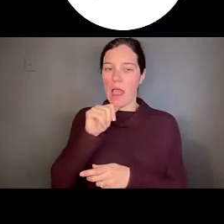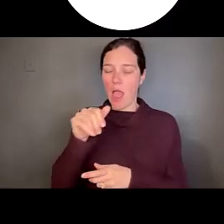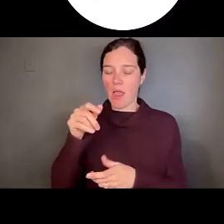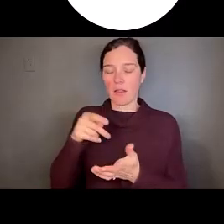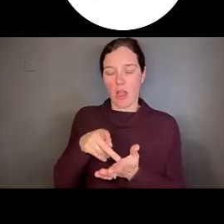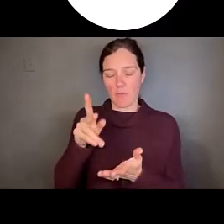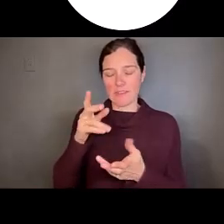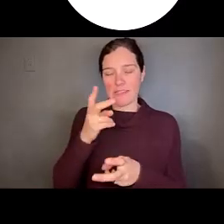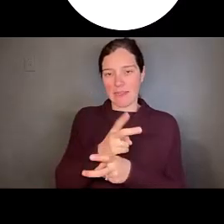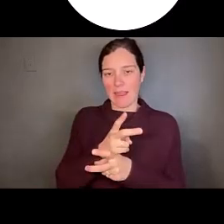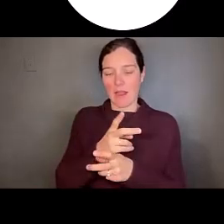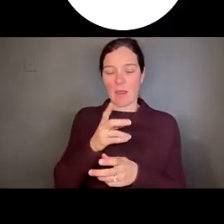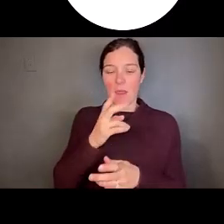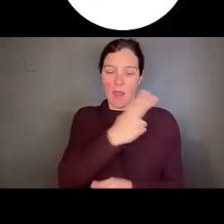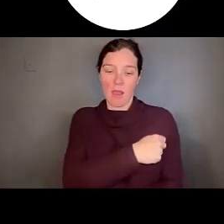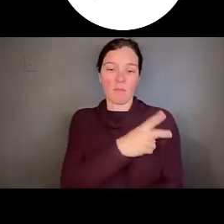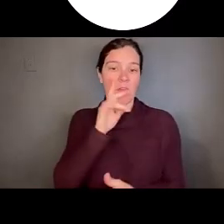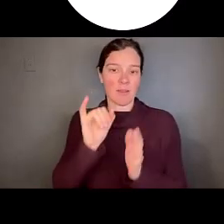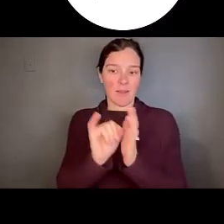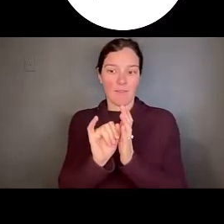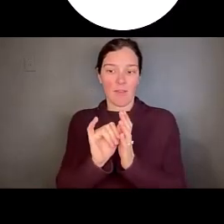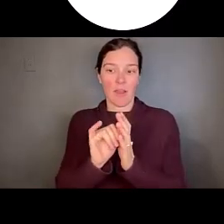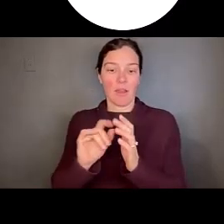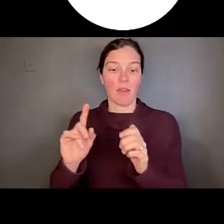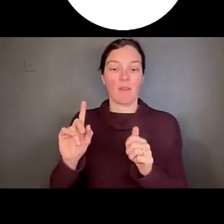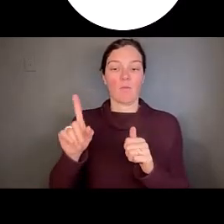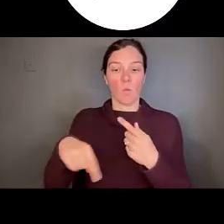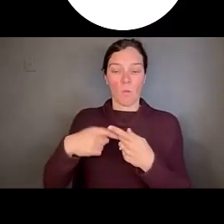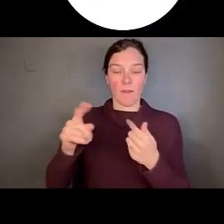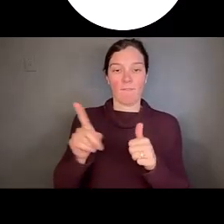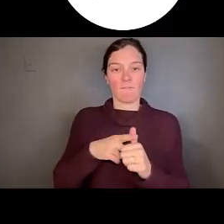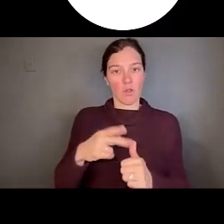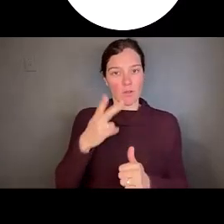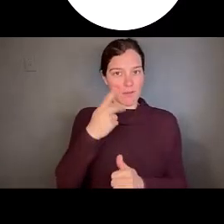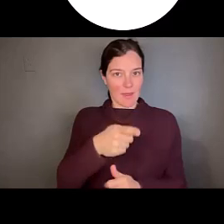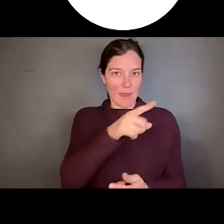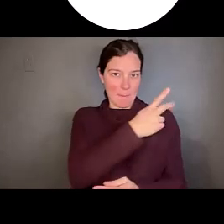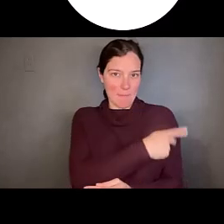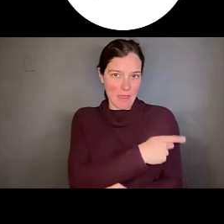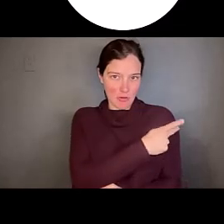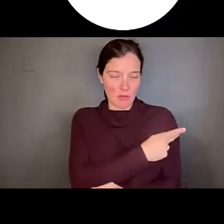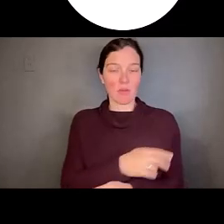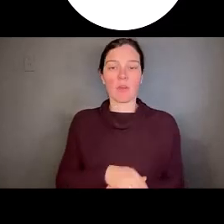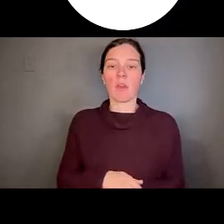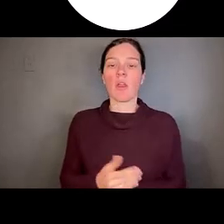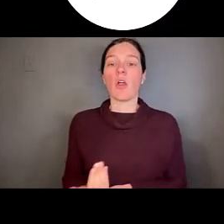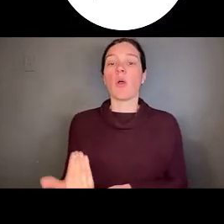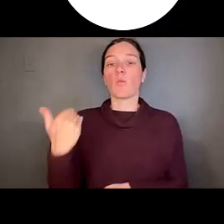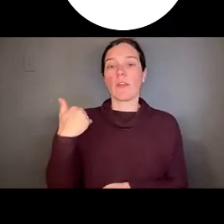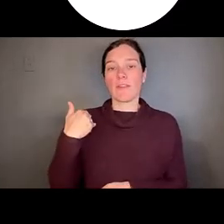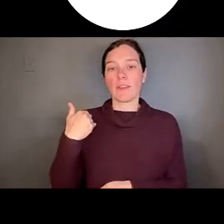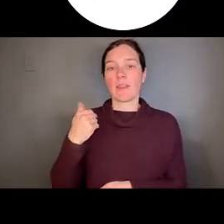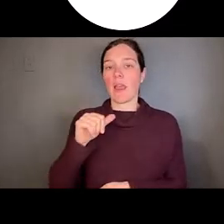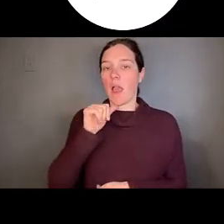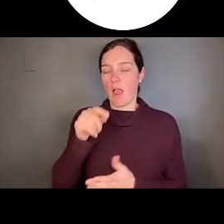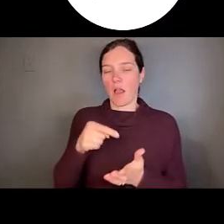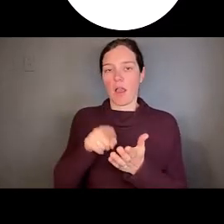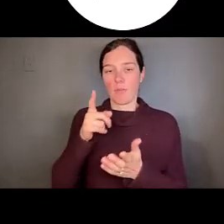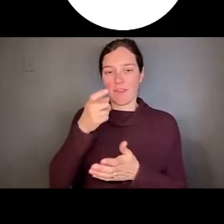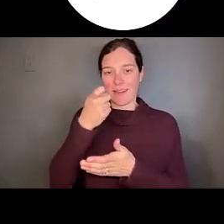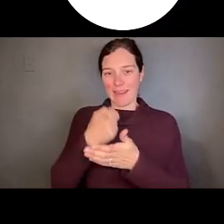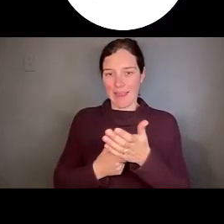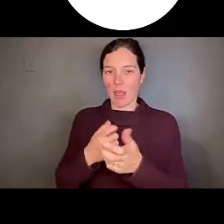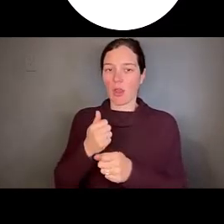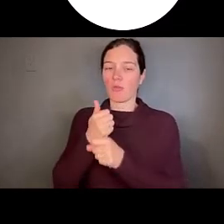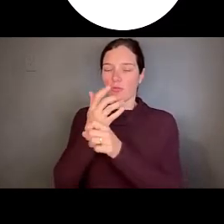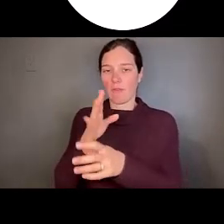hospitals identify in advance when patients are first seen. In previous years, the growth in uncompensated care costs was driven